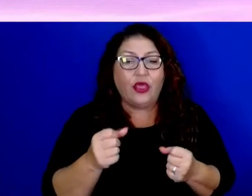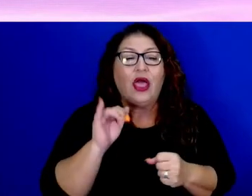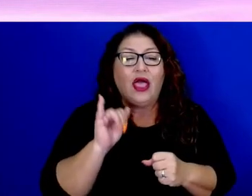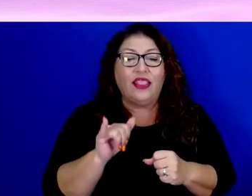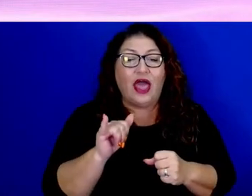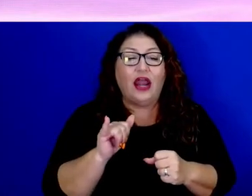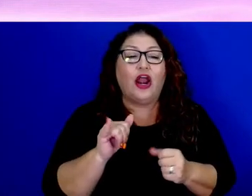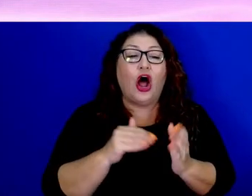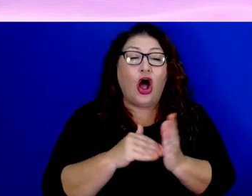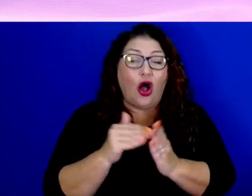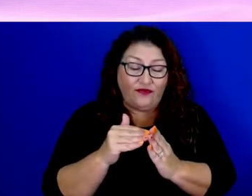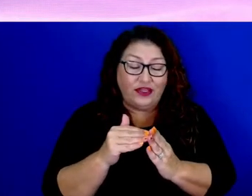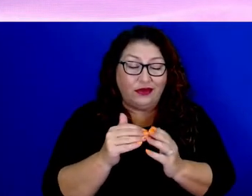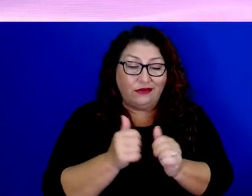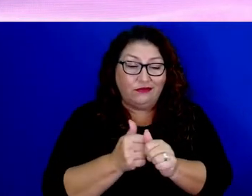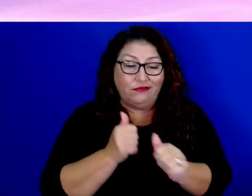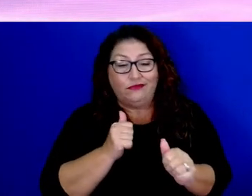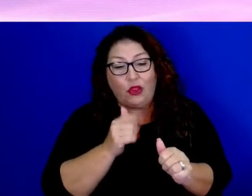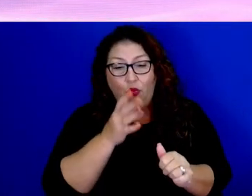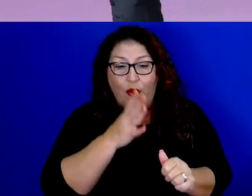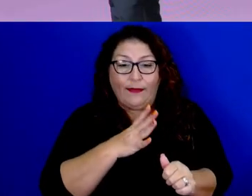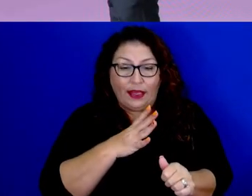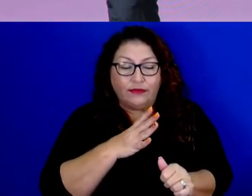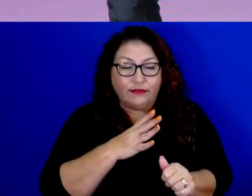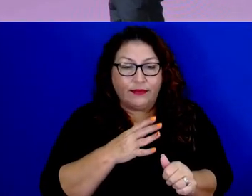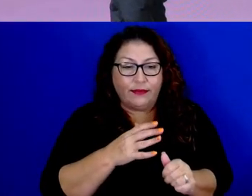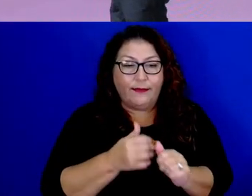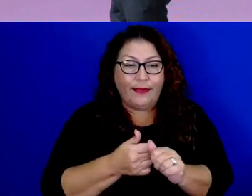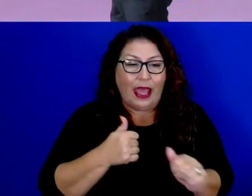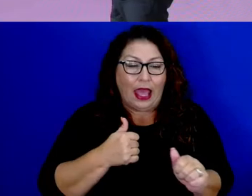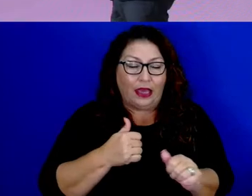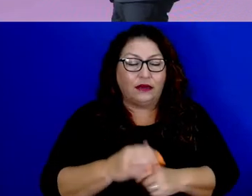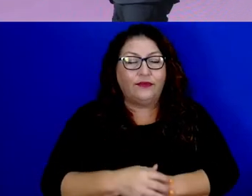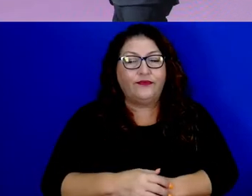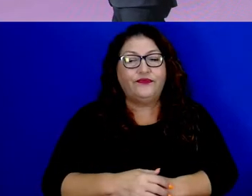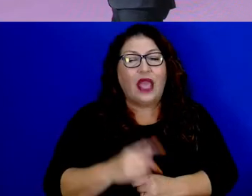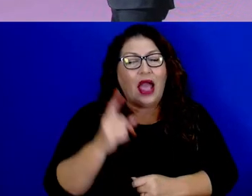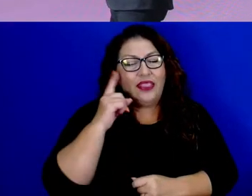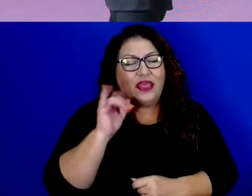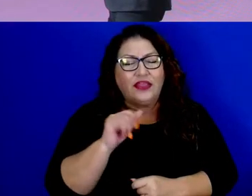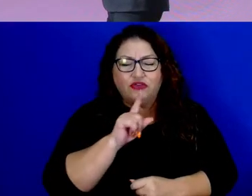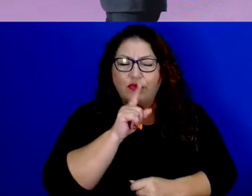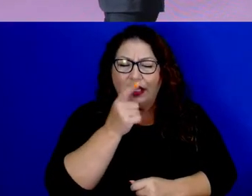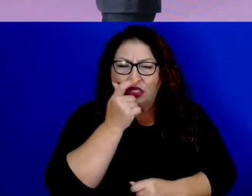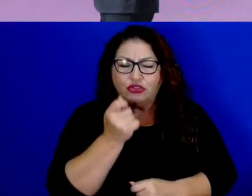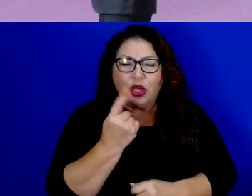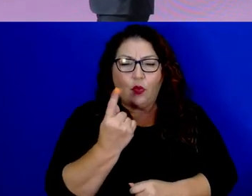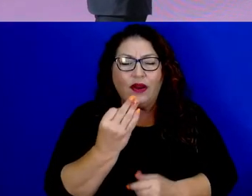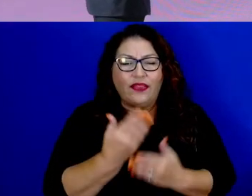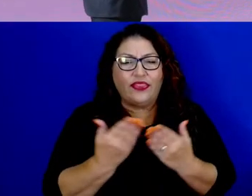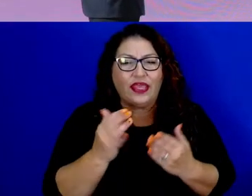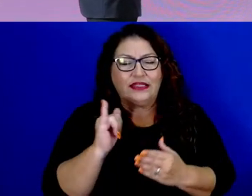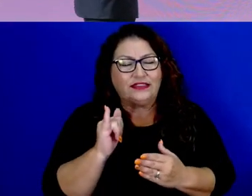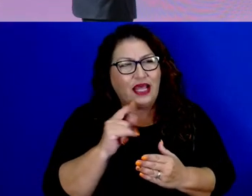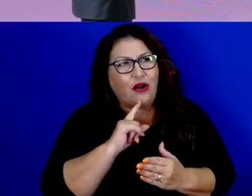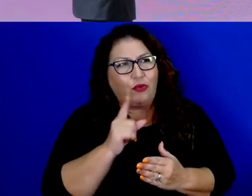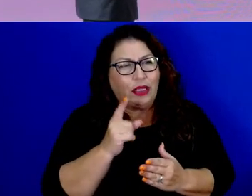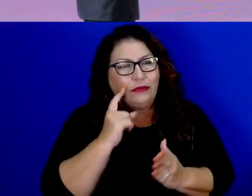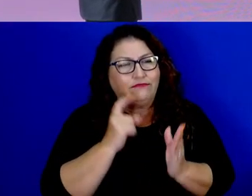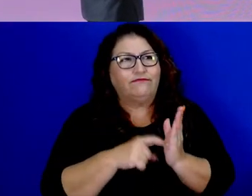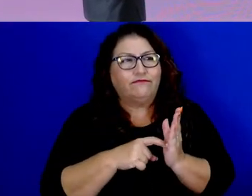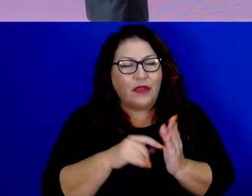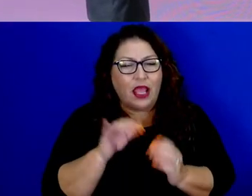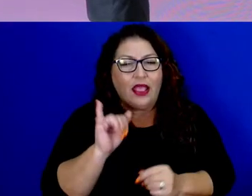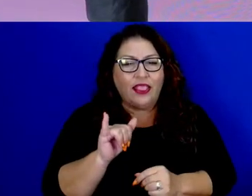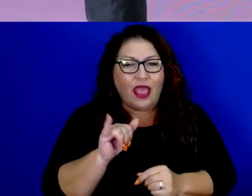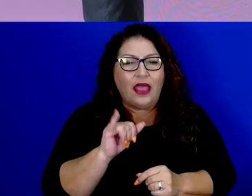behind. Thank you. Thank you, Natasha. Yeah, I think it was very interesting. One of the things that stood out to me as the index was being